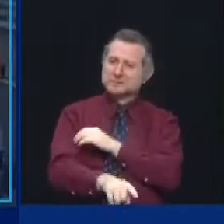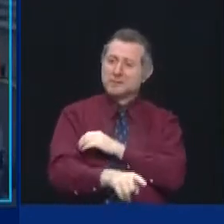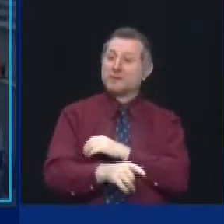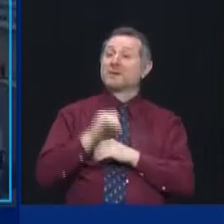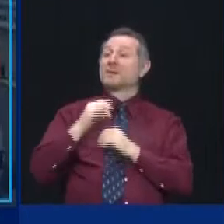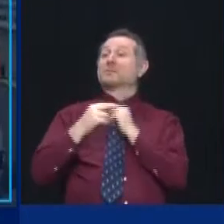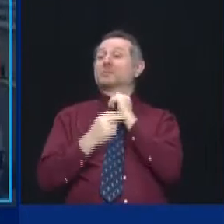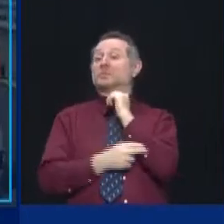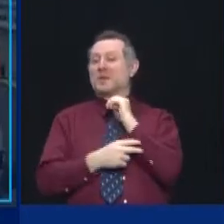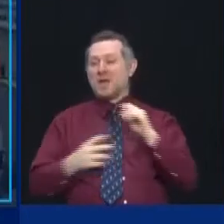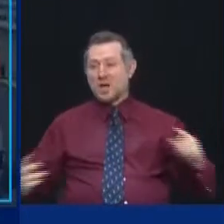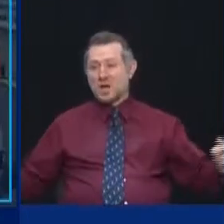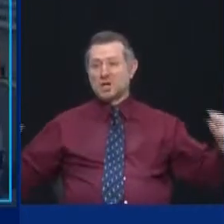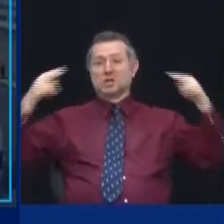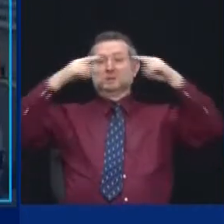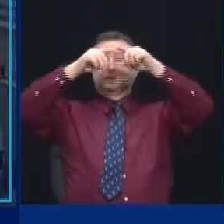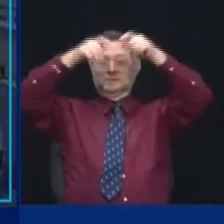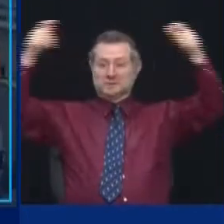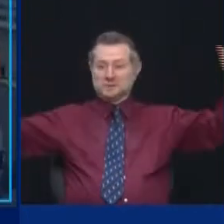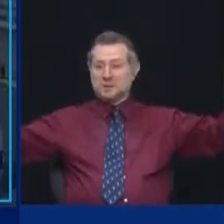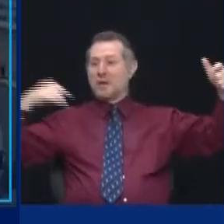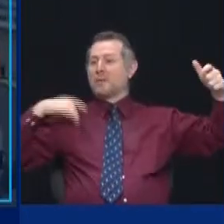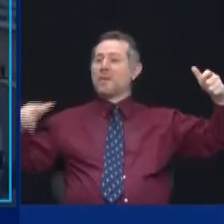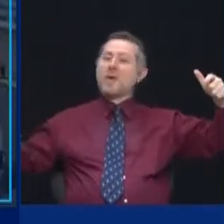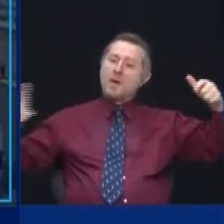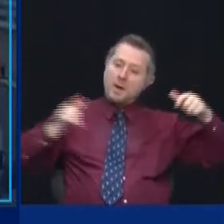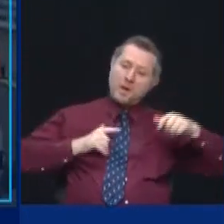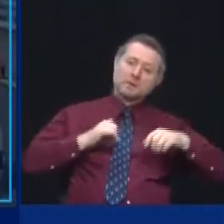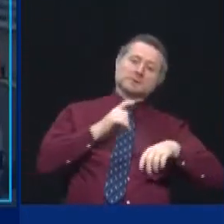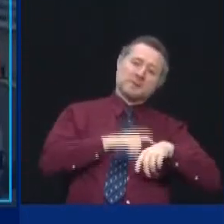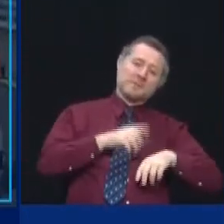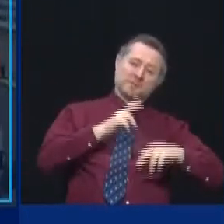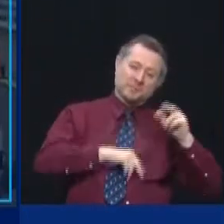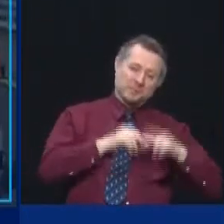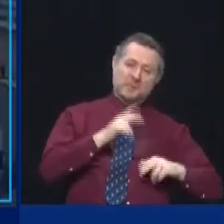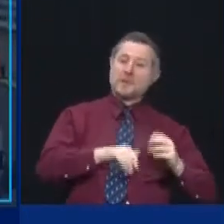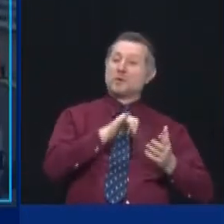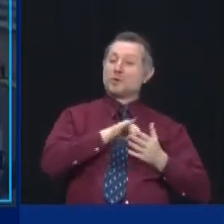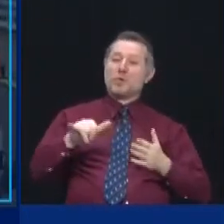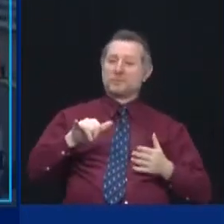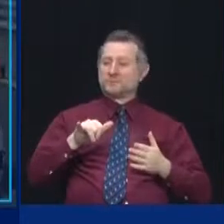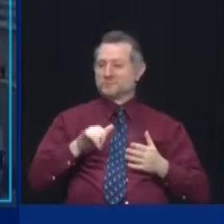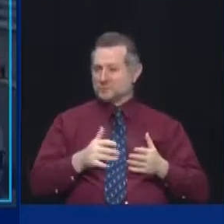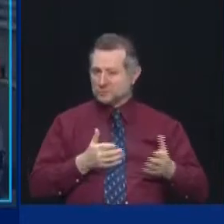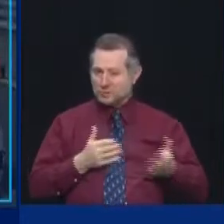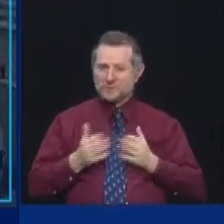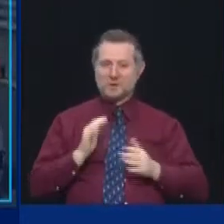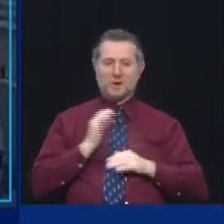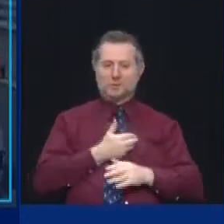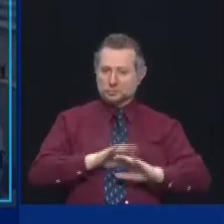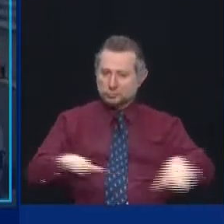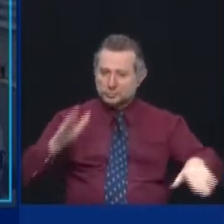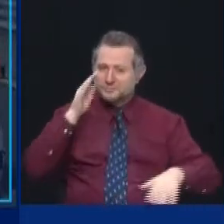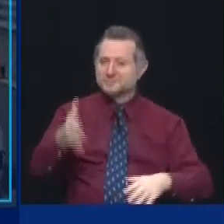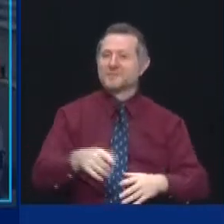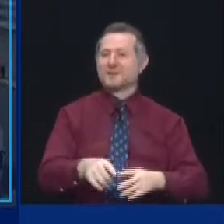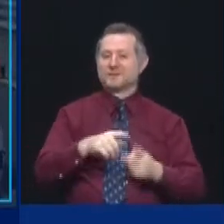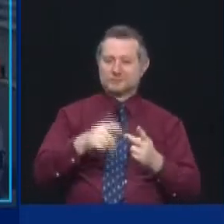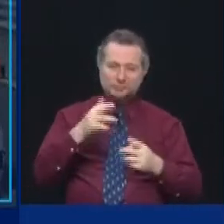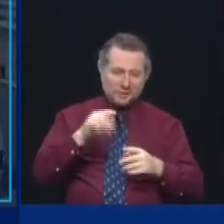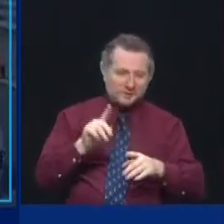rose to the occasion. So today is a new day. But we are buoyed by what we just